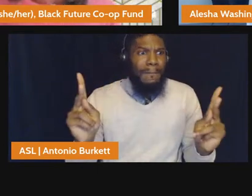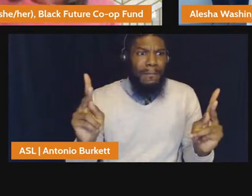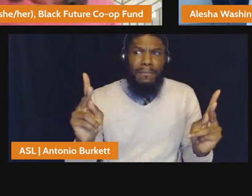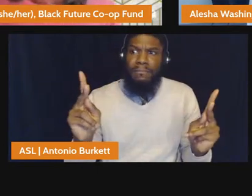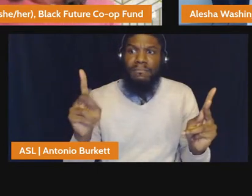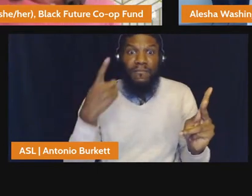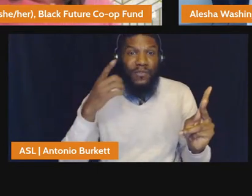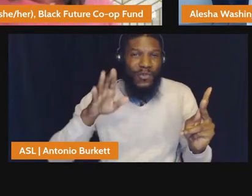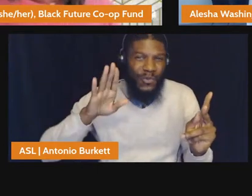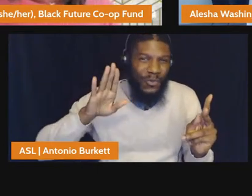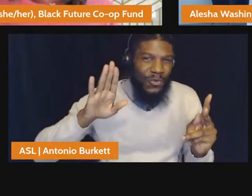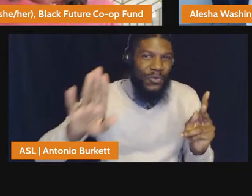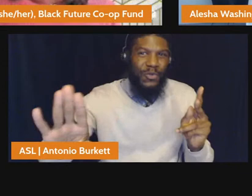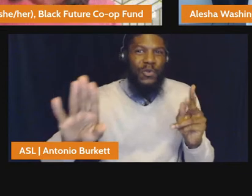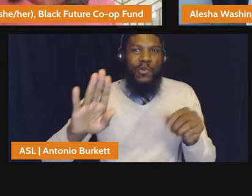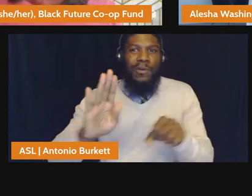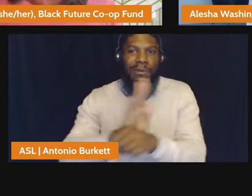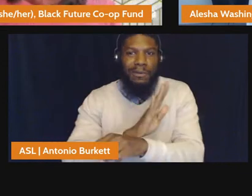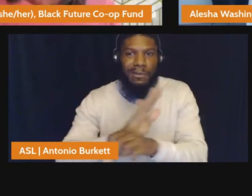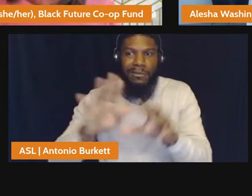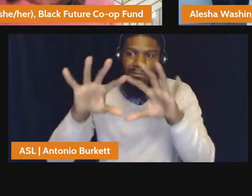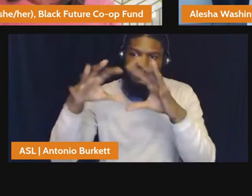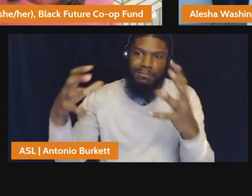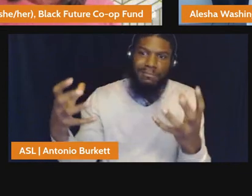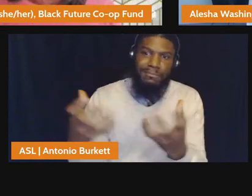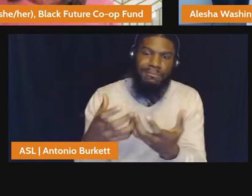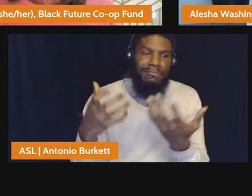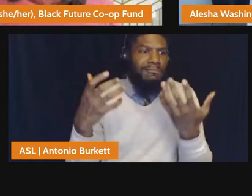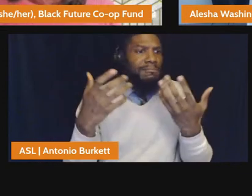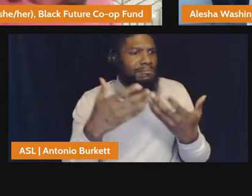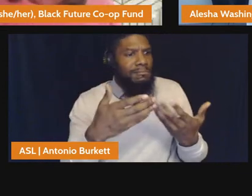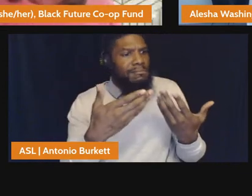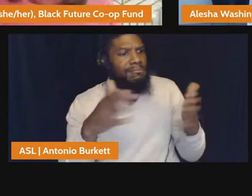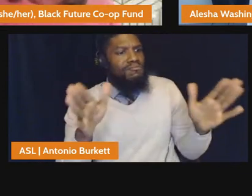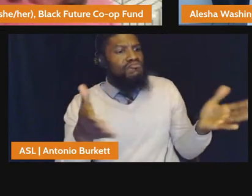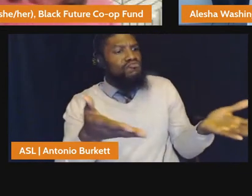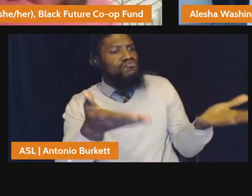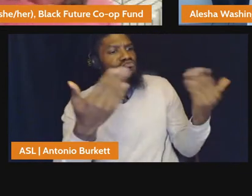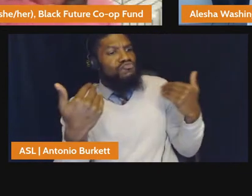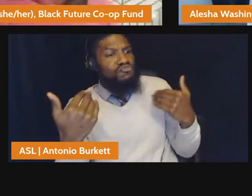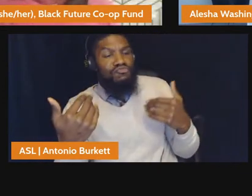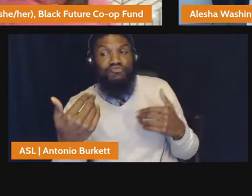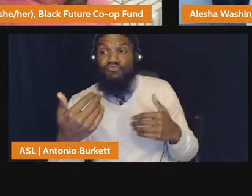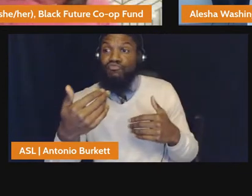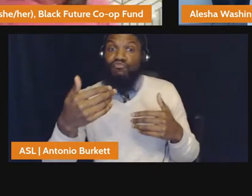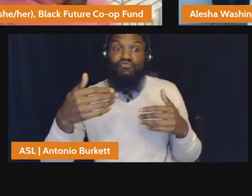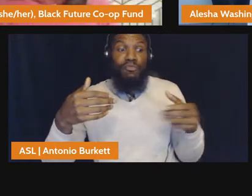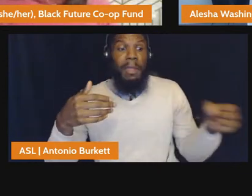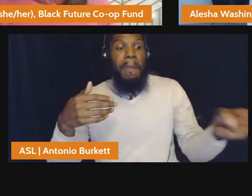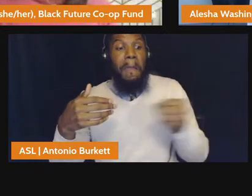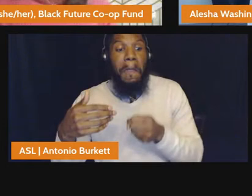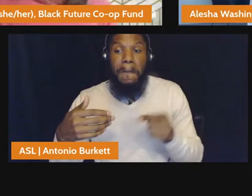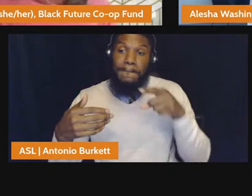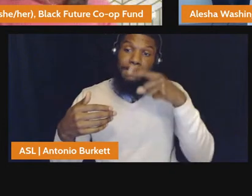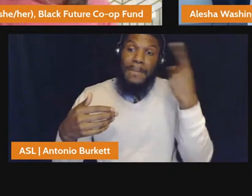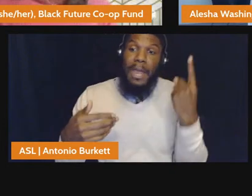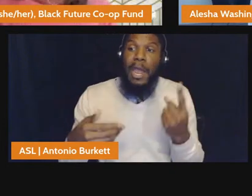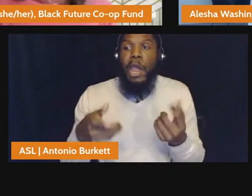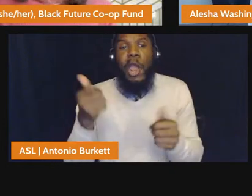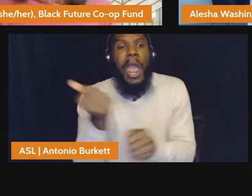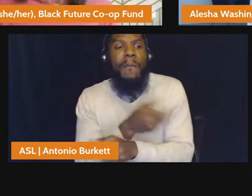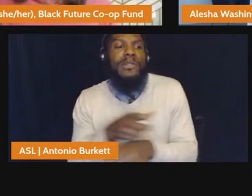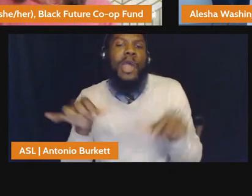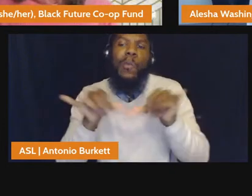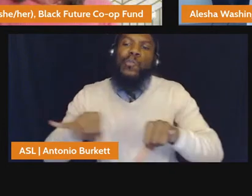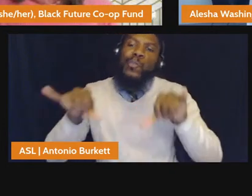institution, and then expecting that nothing in that institution is going to change because look, we let them in, everything should be